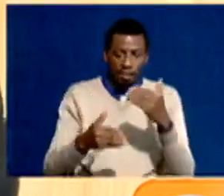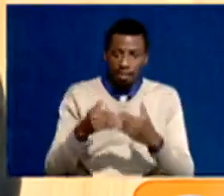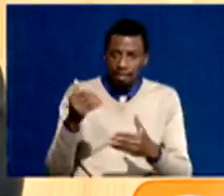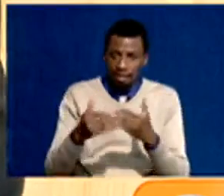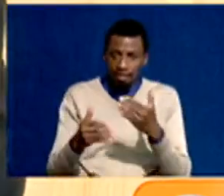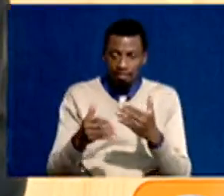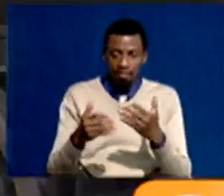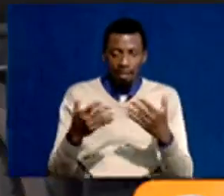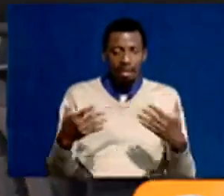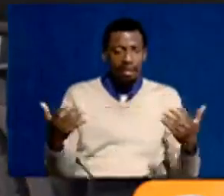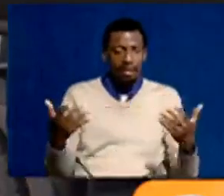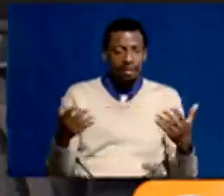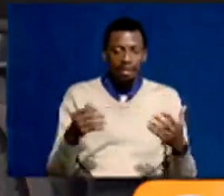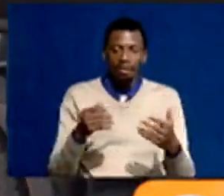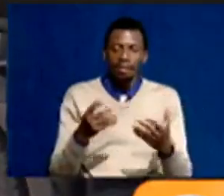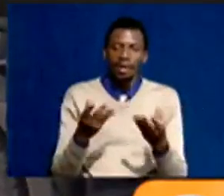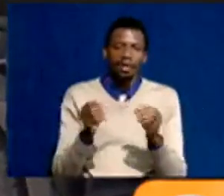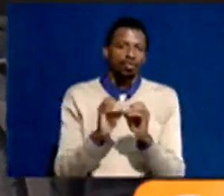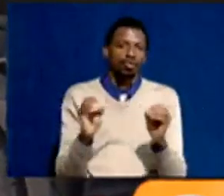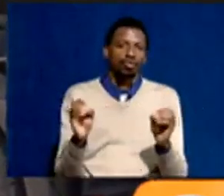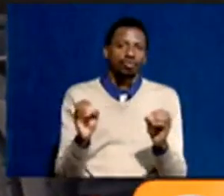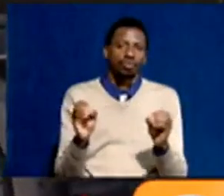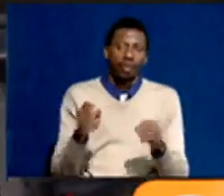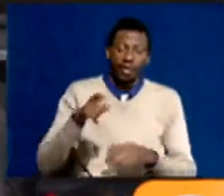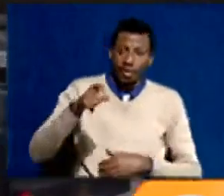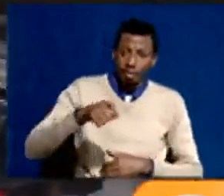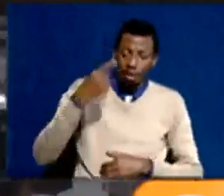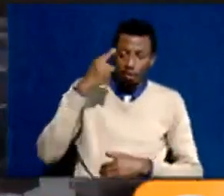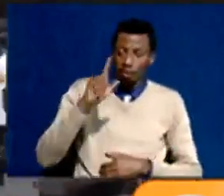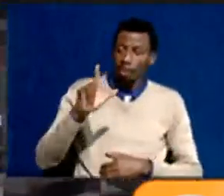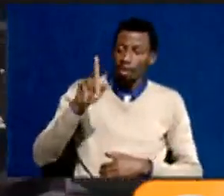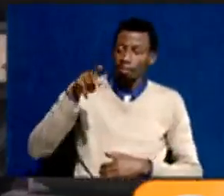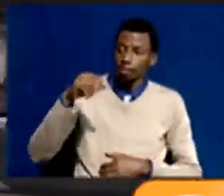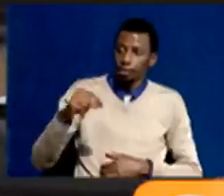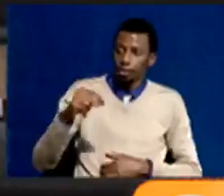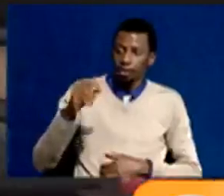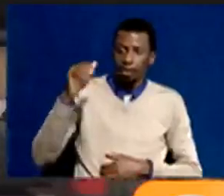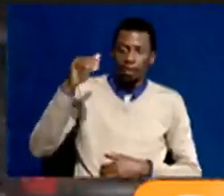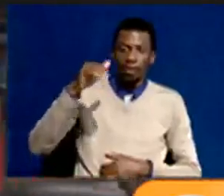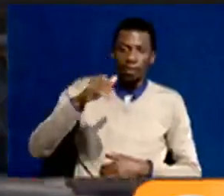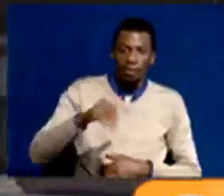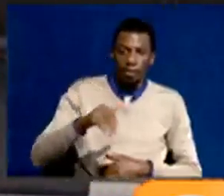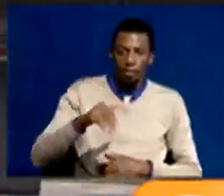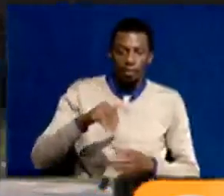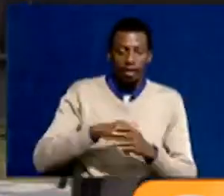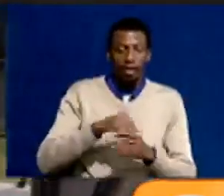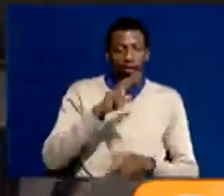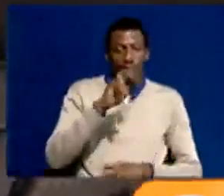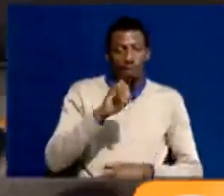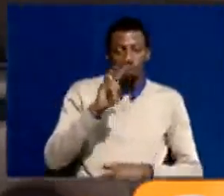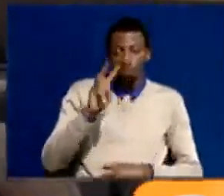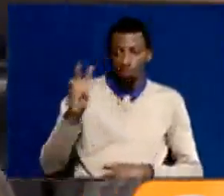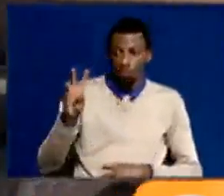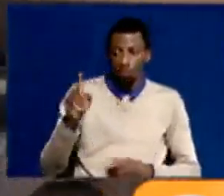overnight job. Demand for liquefied petroleum gas recorded a decrease in 2022 to